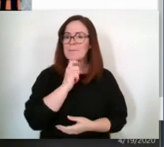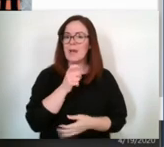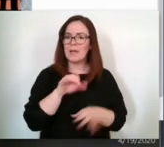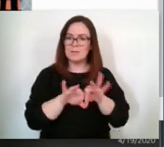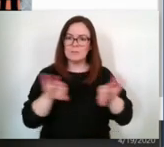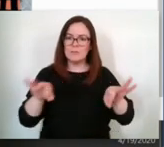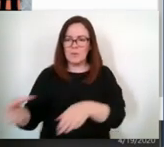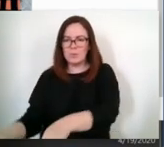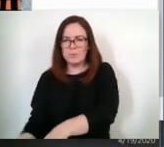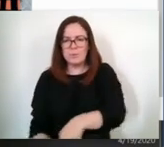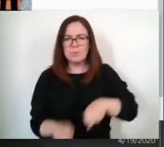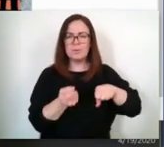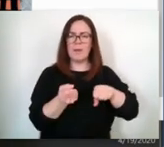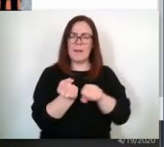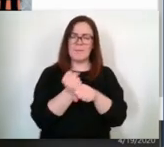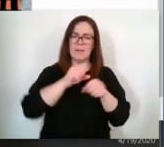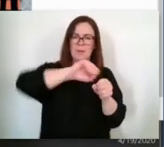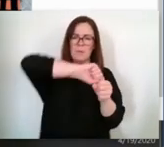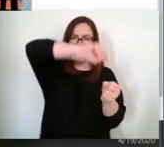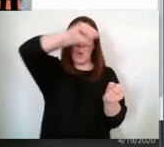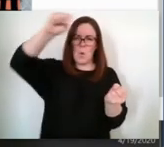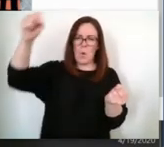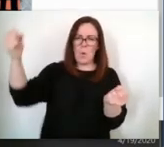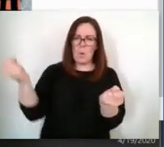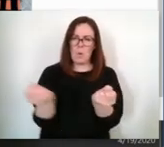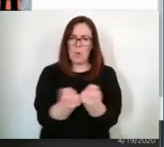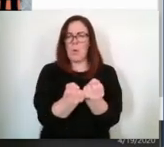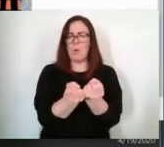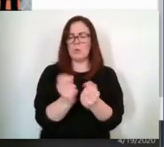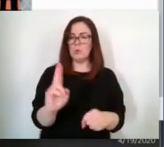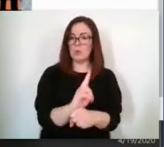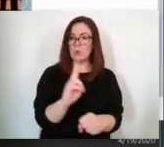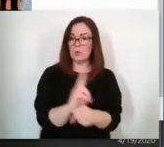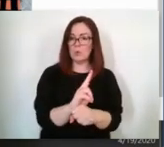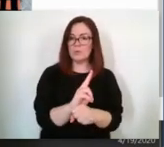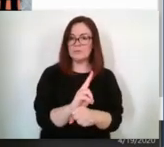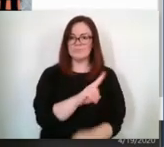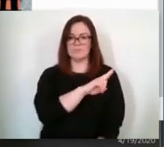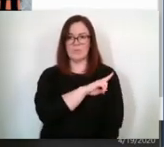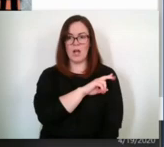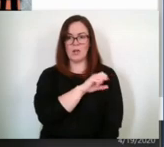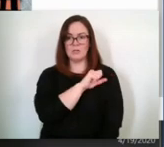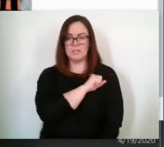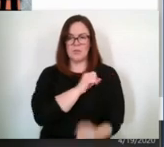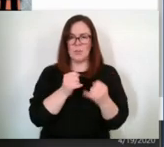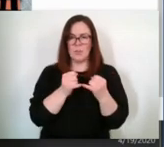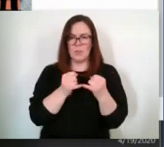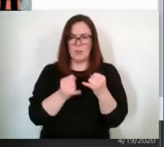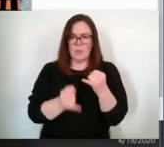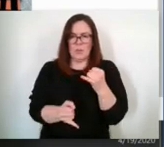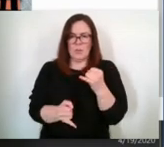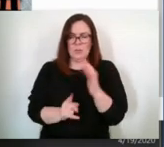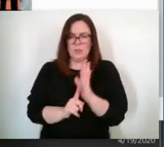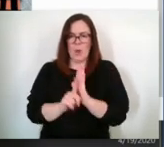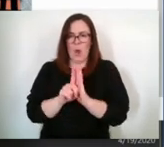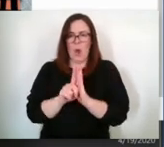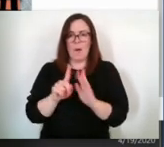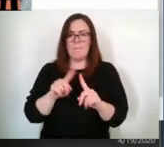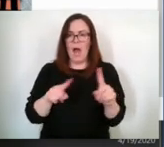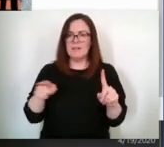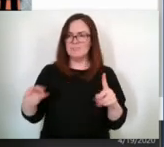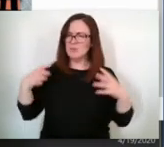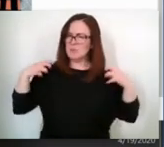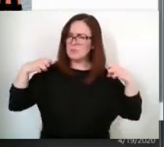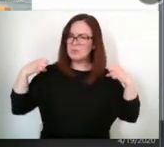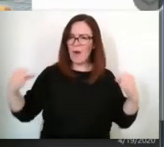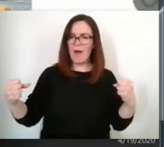rings. Uncle Sam was small and skinny, but his muscles were mighty. Some people called him